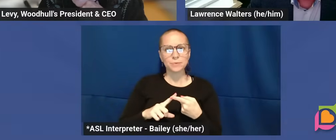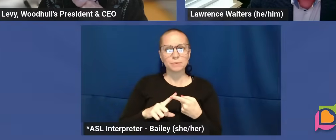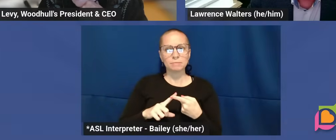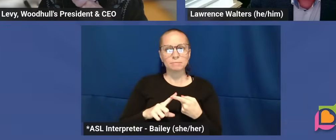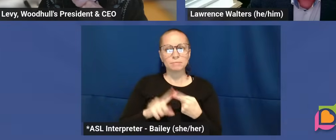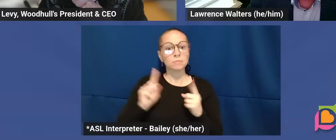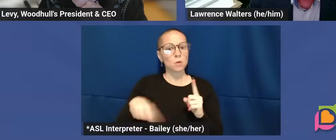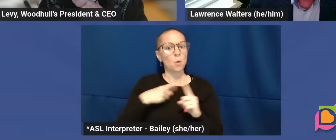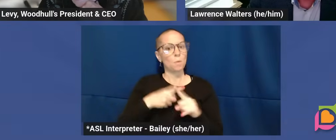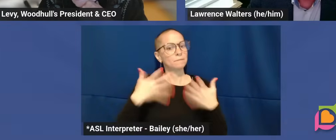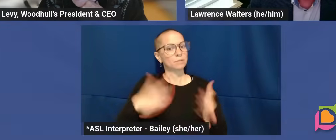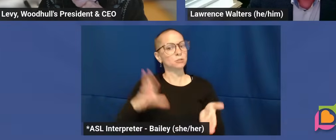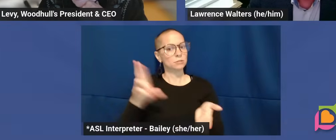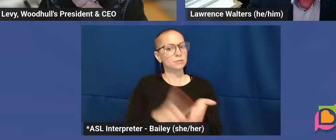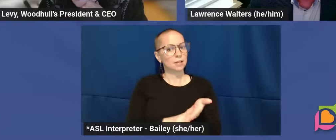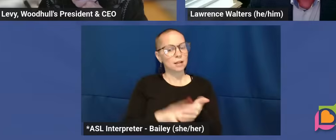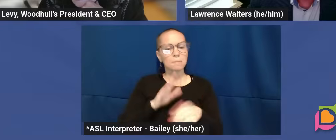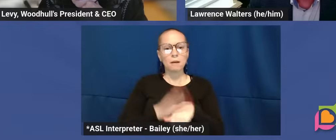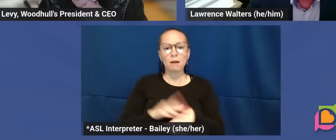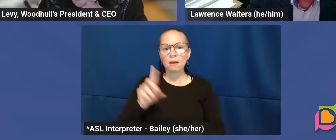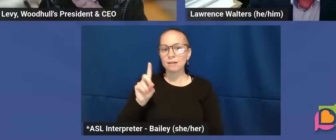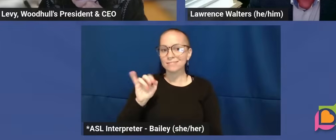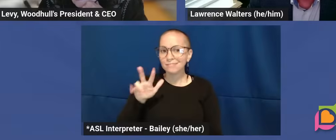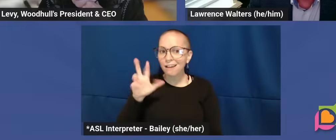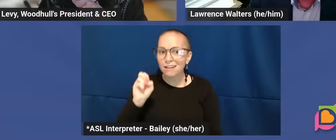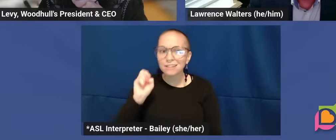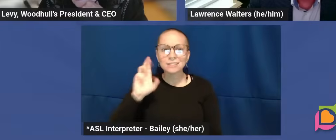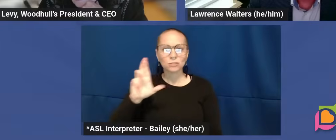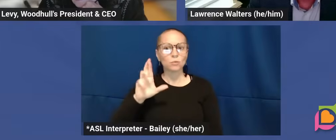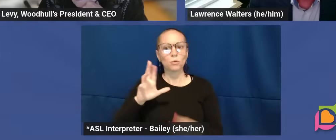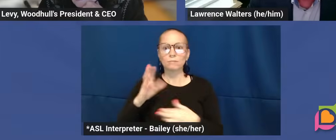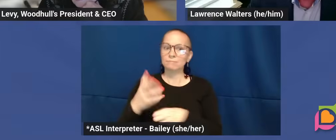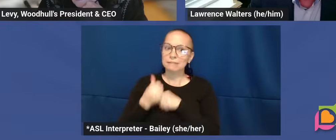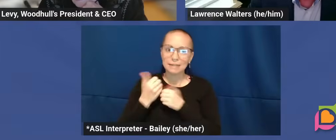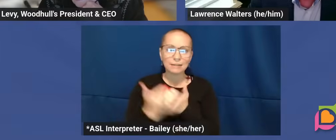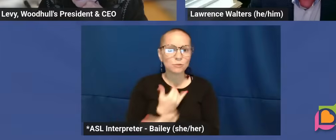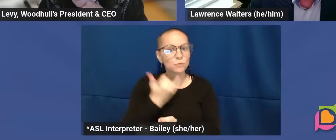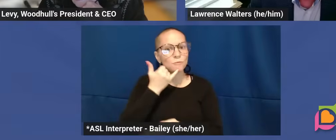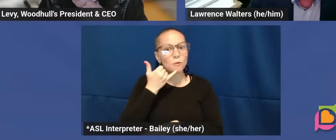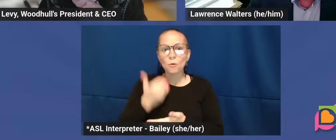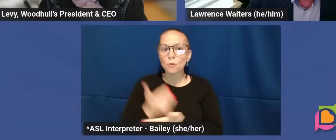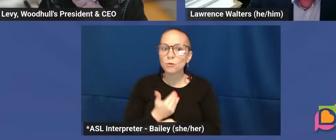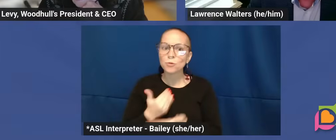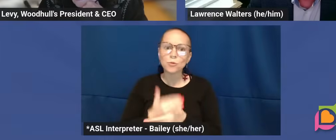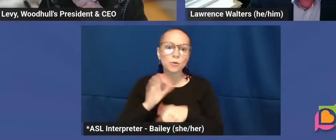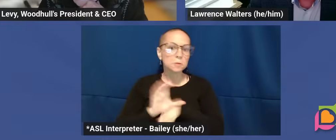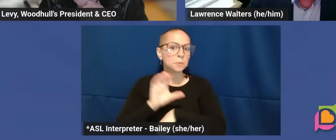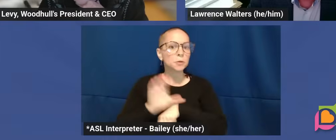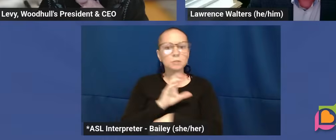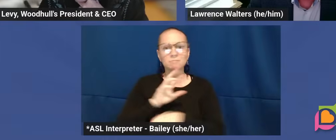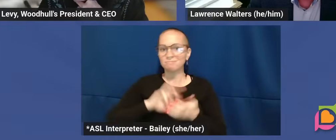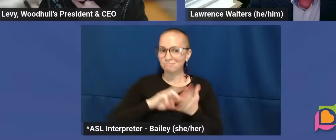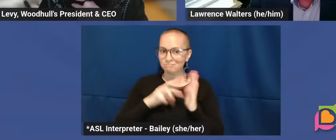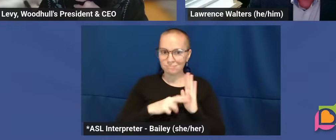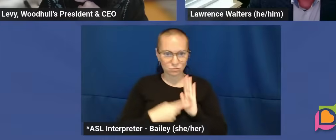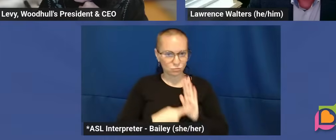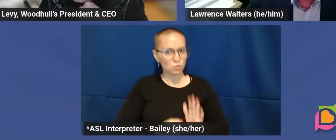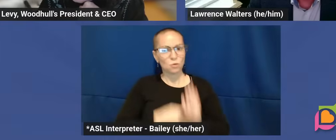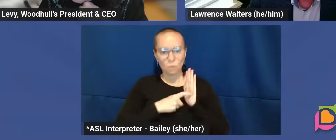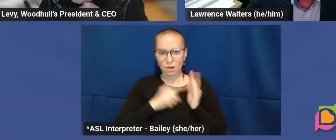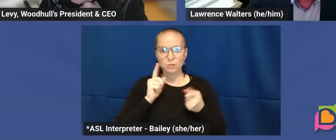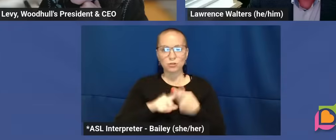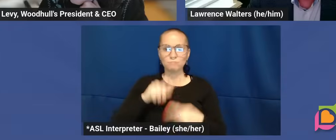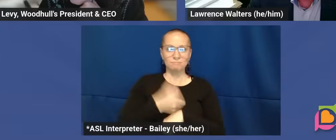once signing up on a device, authenticating or creating a device, getting a new phone or a new computer, be required to establish